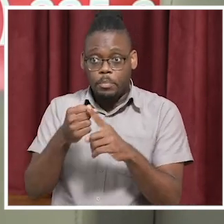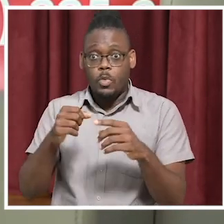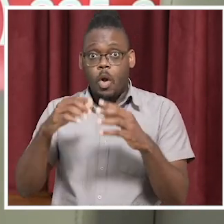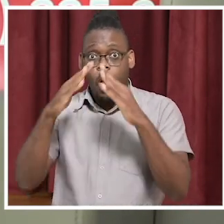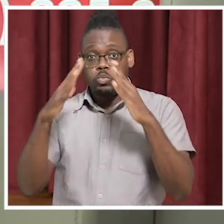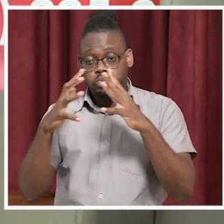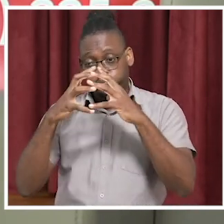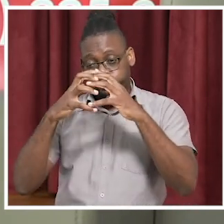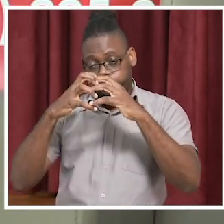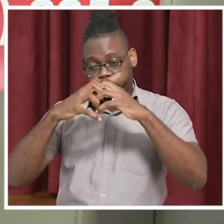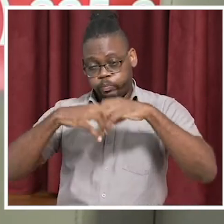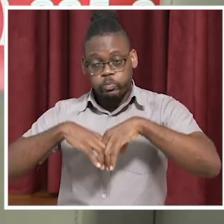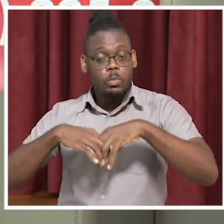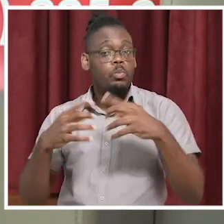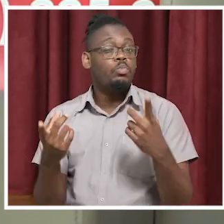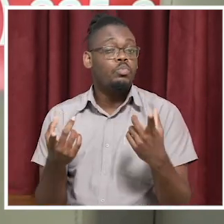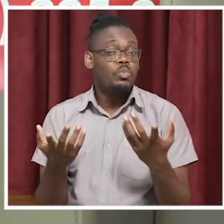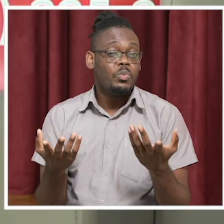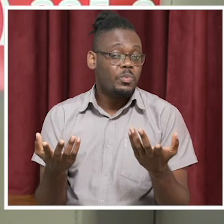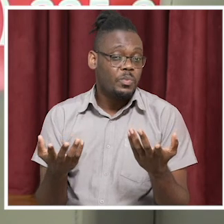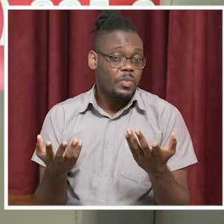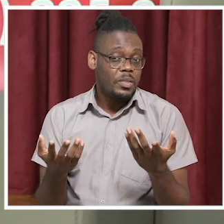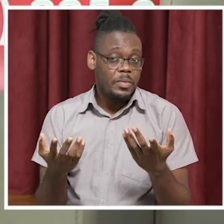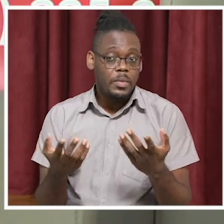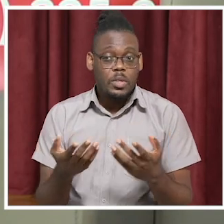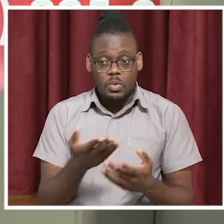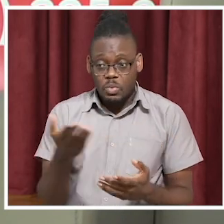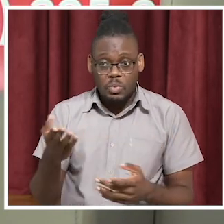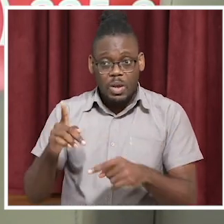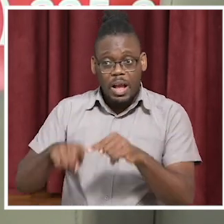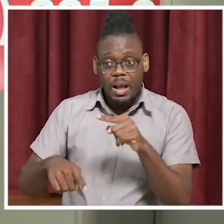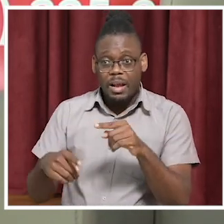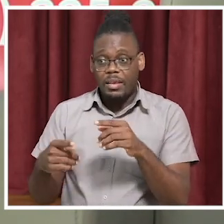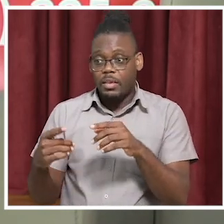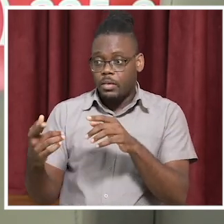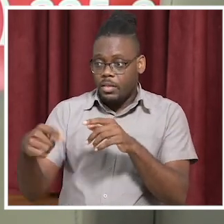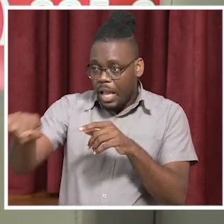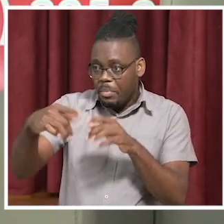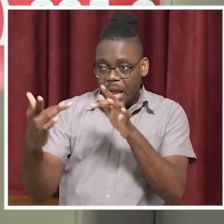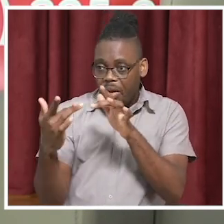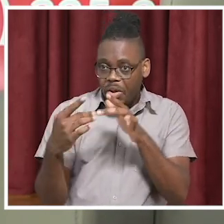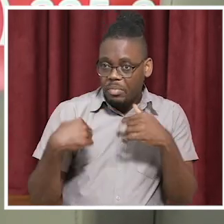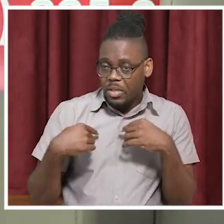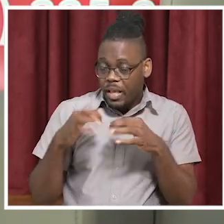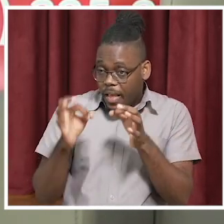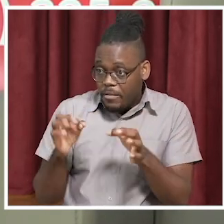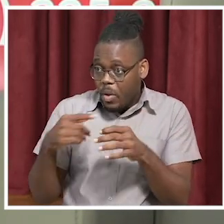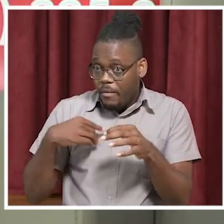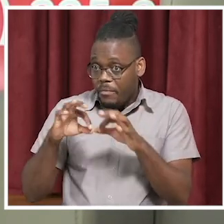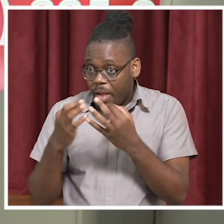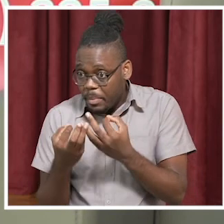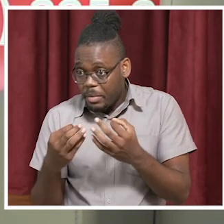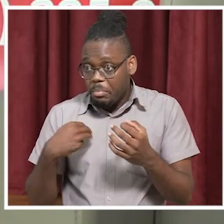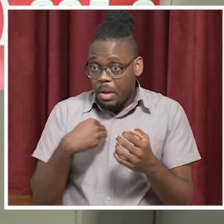they themselves, the victims, cannot reach out to us, remember that you have family members, you have friends, they can see the